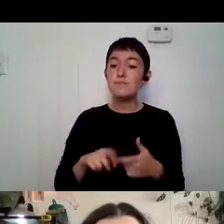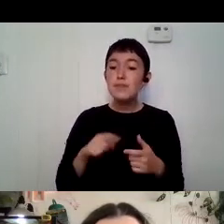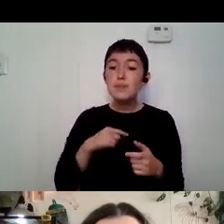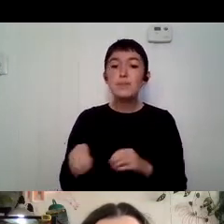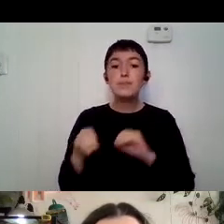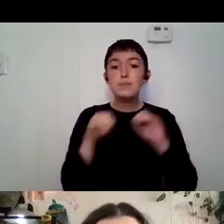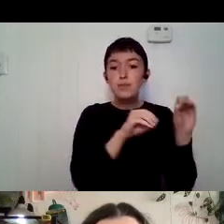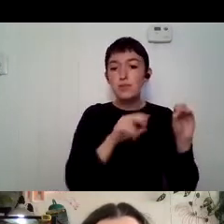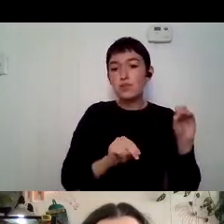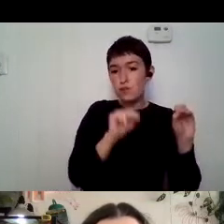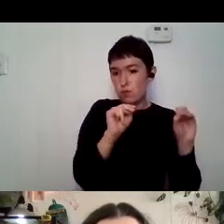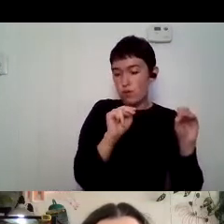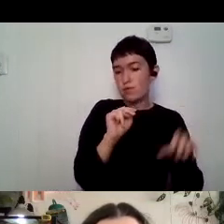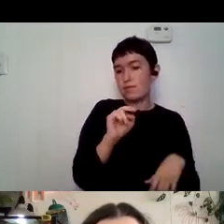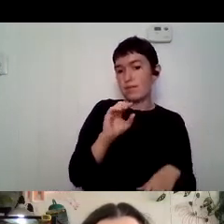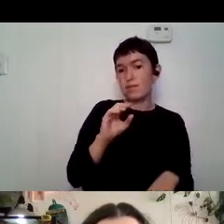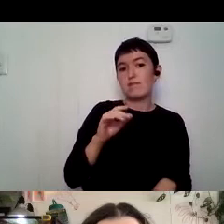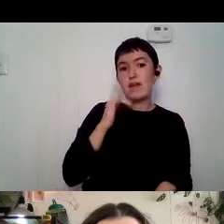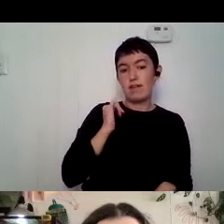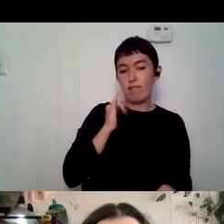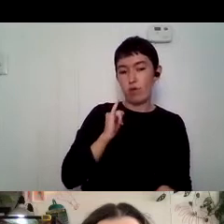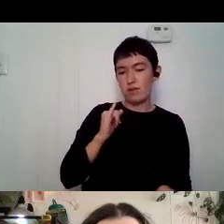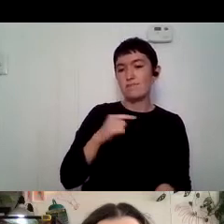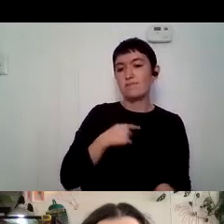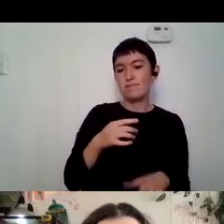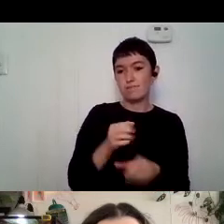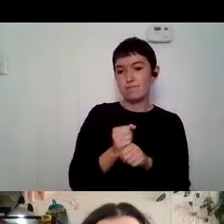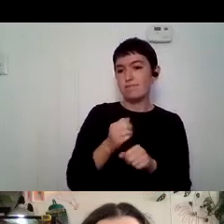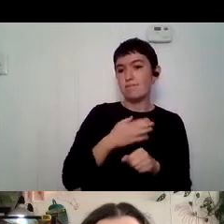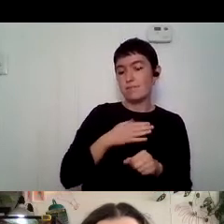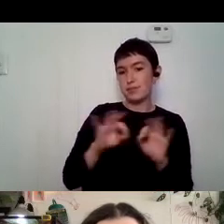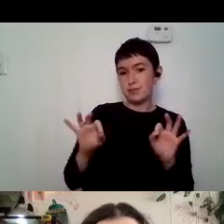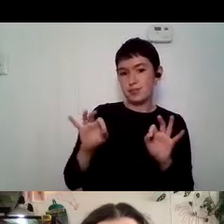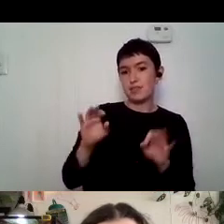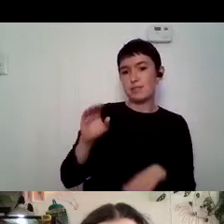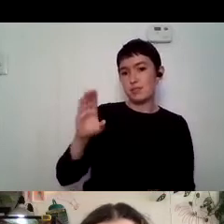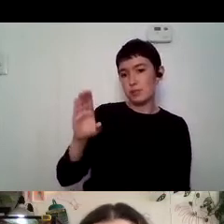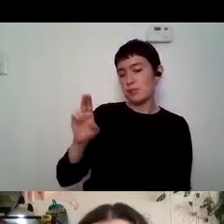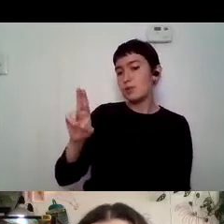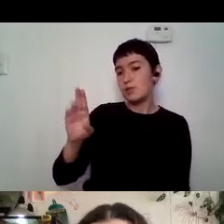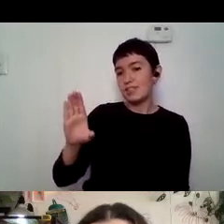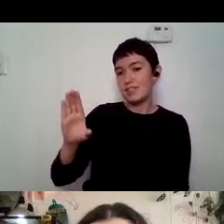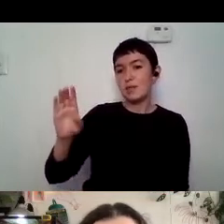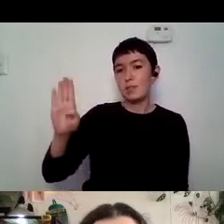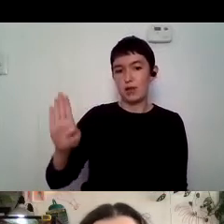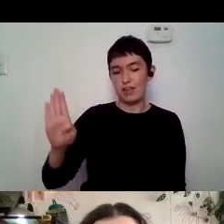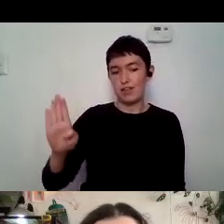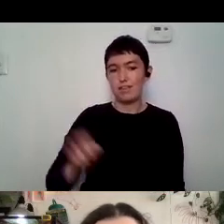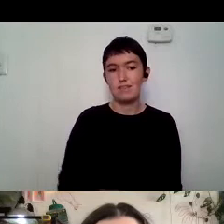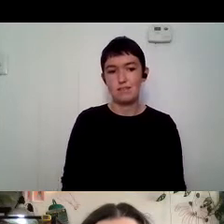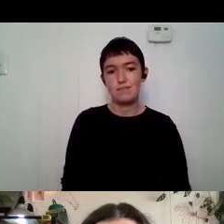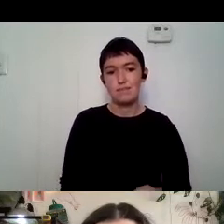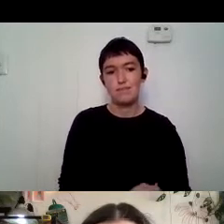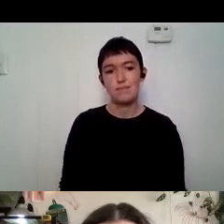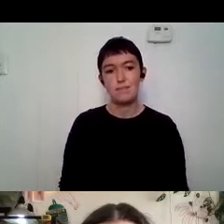PhD in computational chemistry at UC Berkeley. So I have another, yeah. But throughout